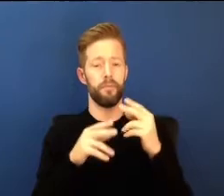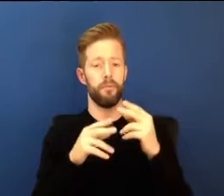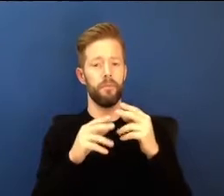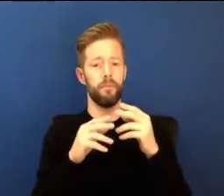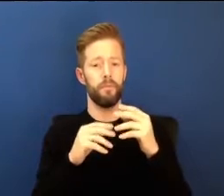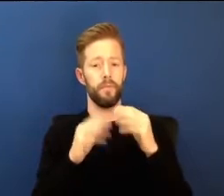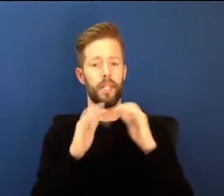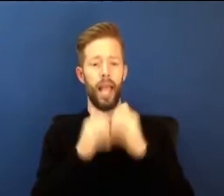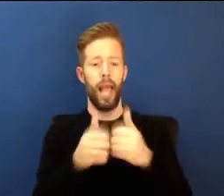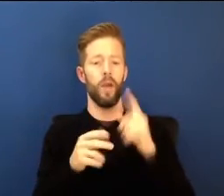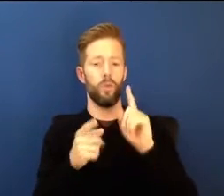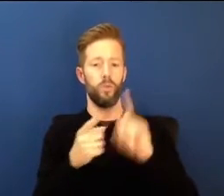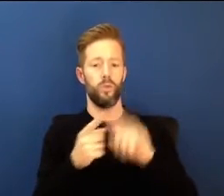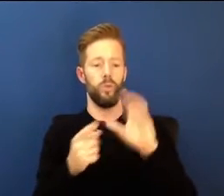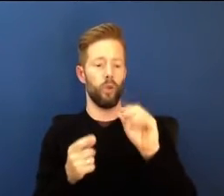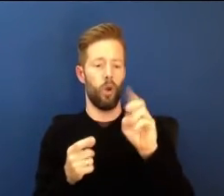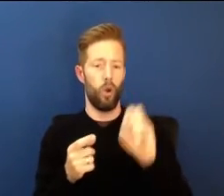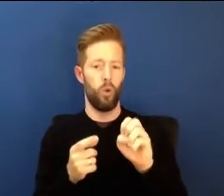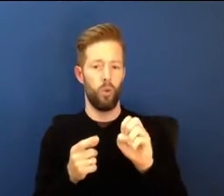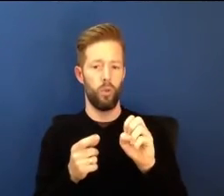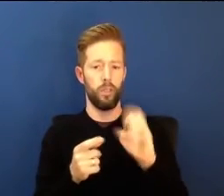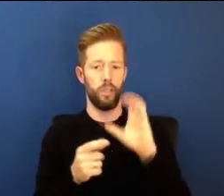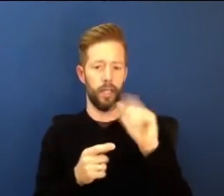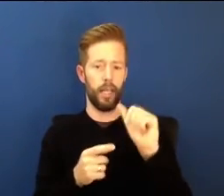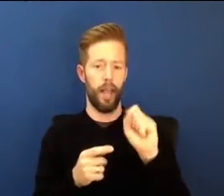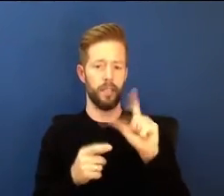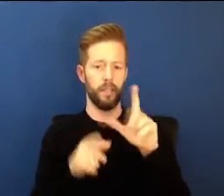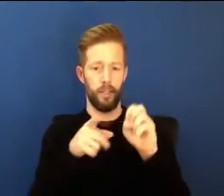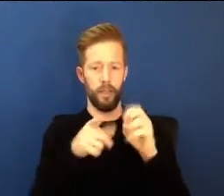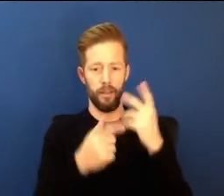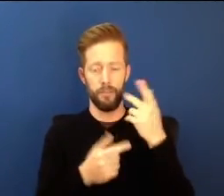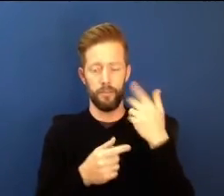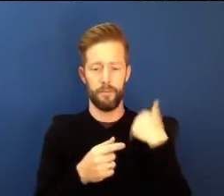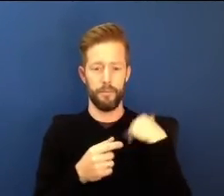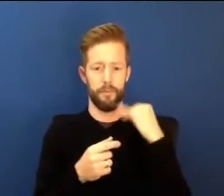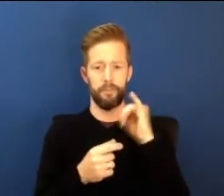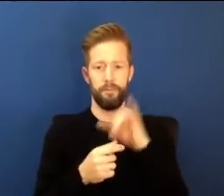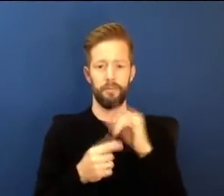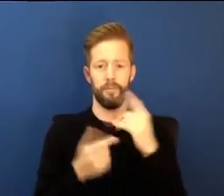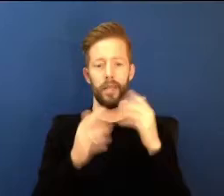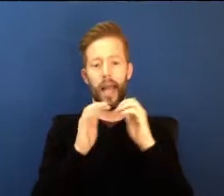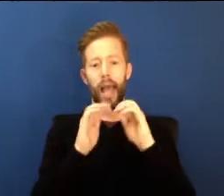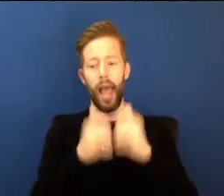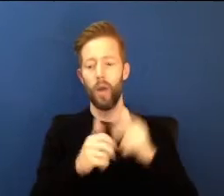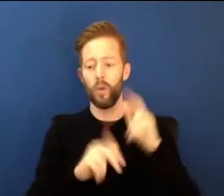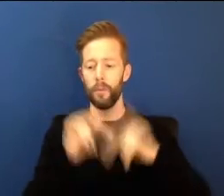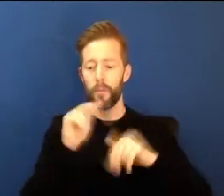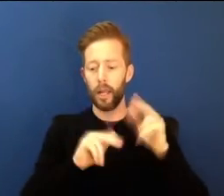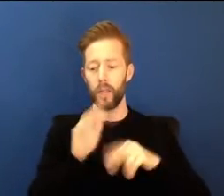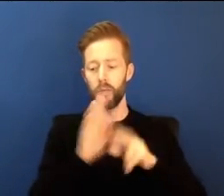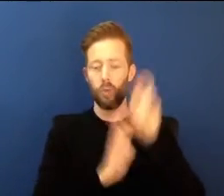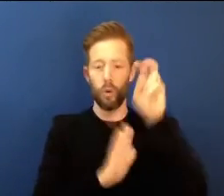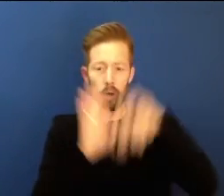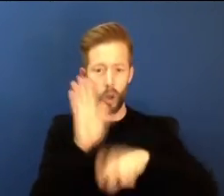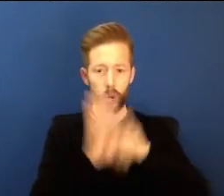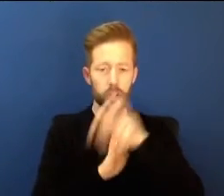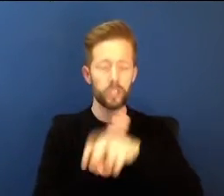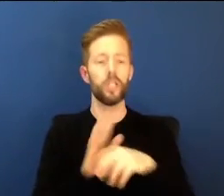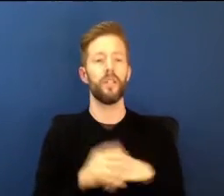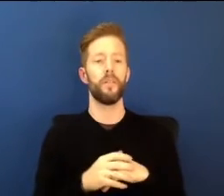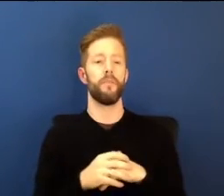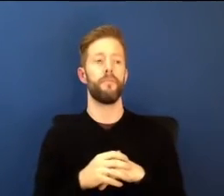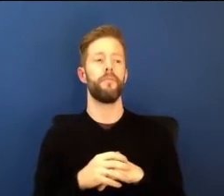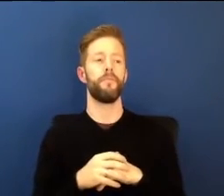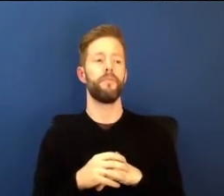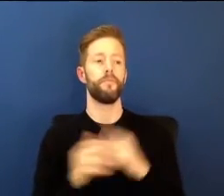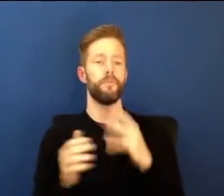It's how to code a sandcastle. It's by Josh Funk, and there's a whole series of these books, how to build a roller coaster.